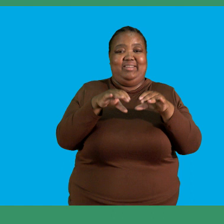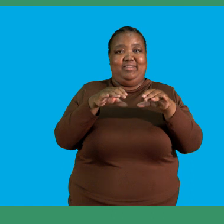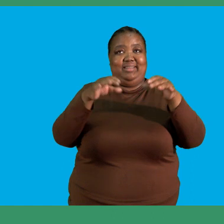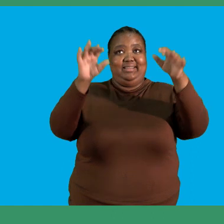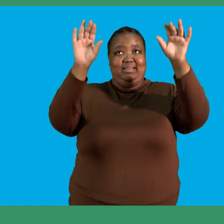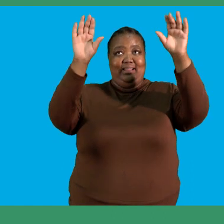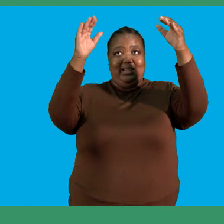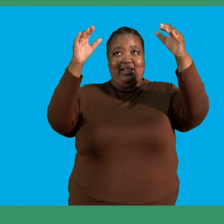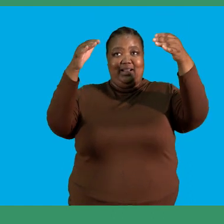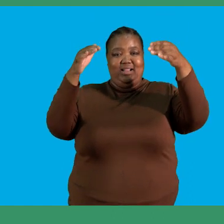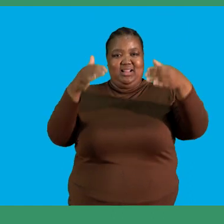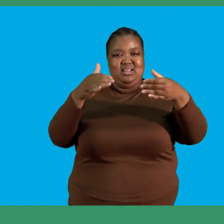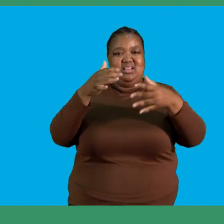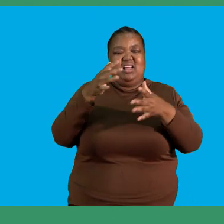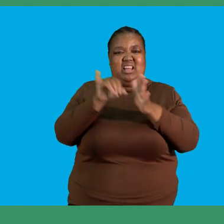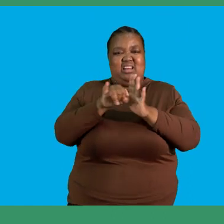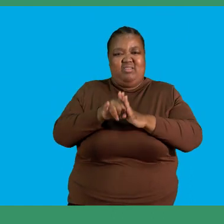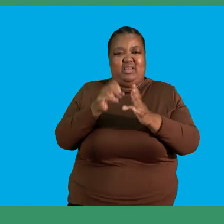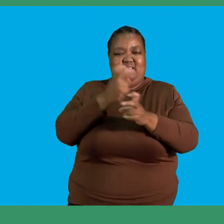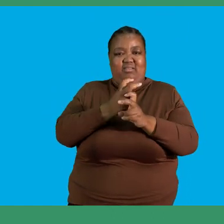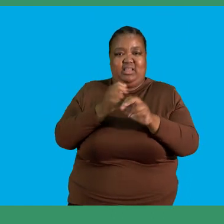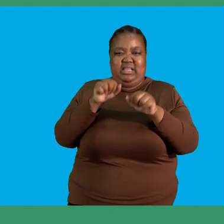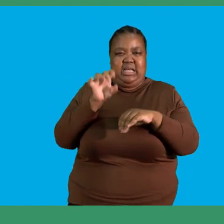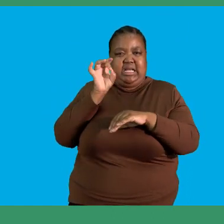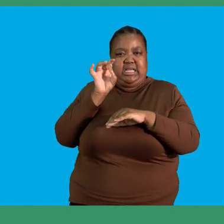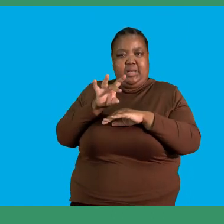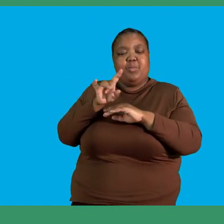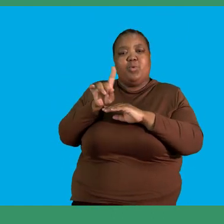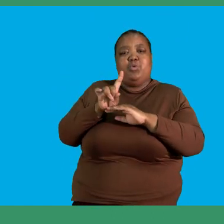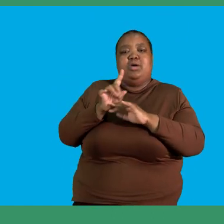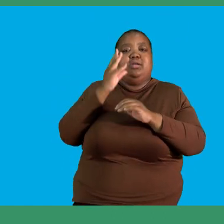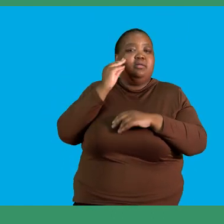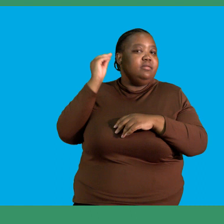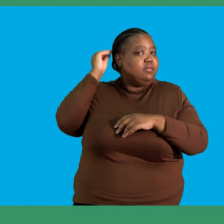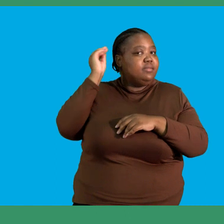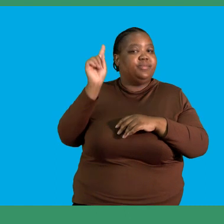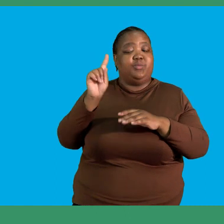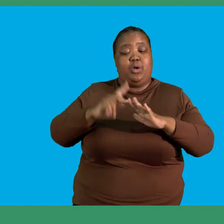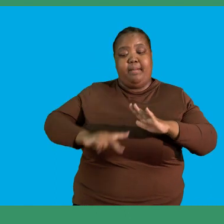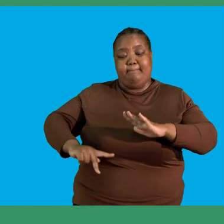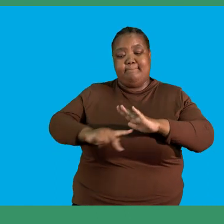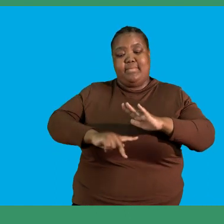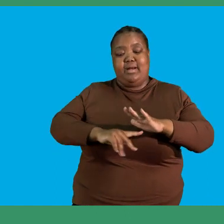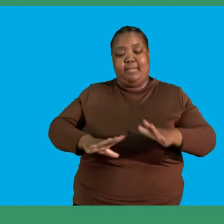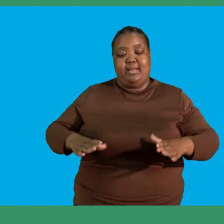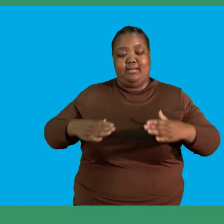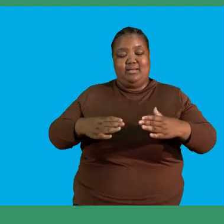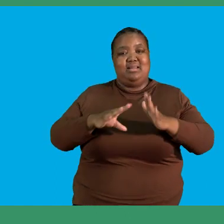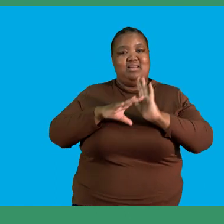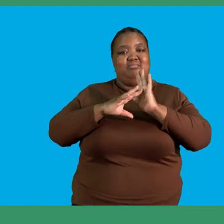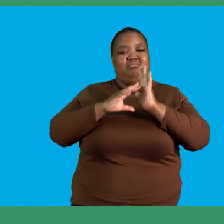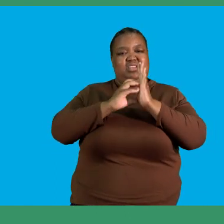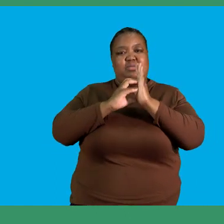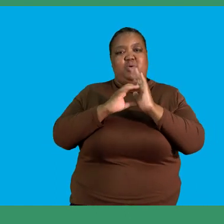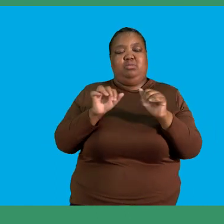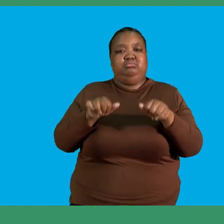activities in each sector. Now, a tip here is to note that when we talk about the primary sector, for